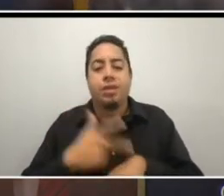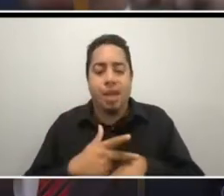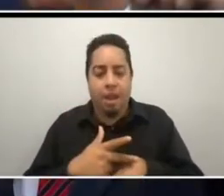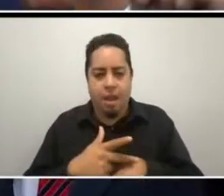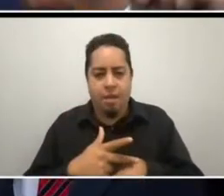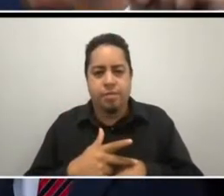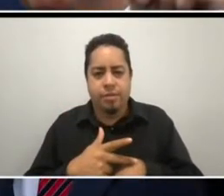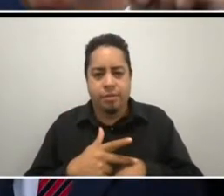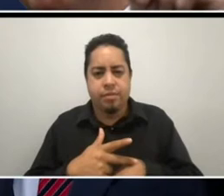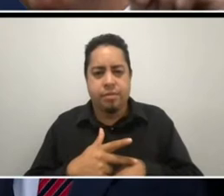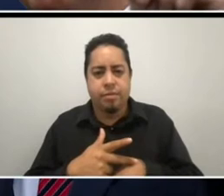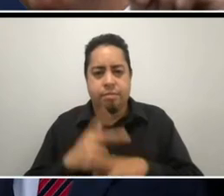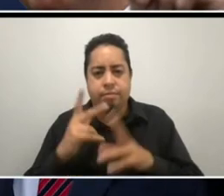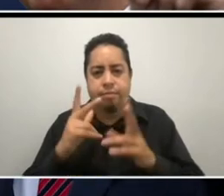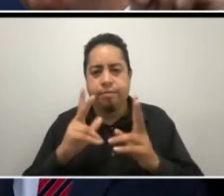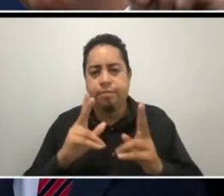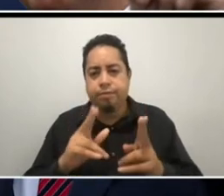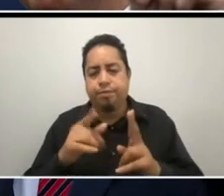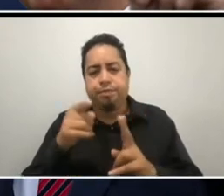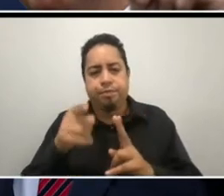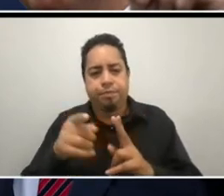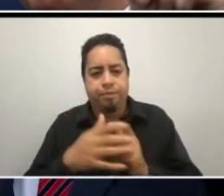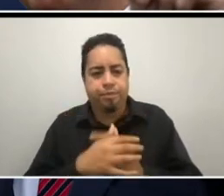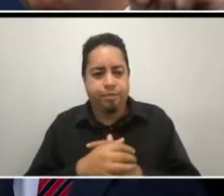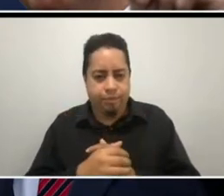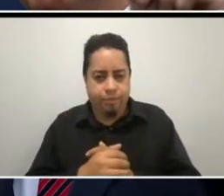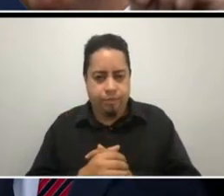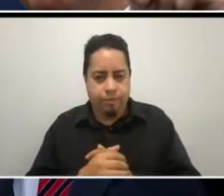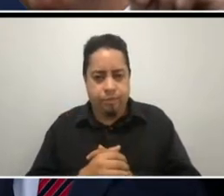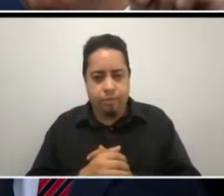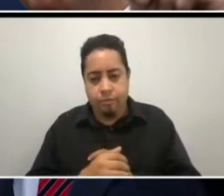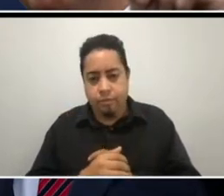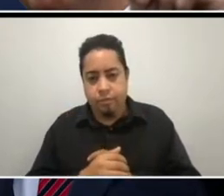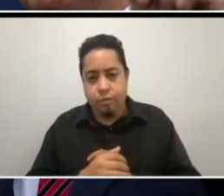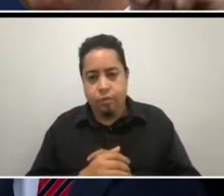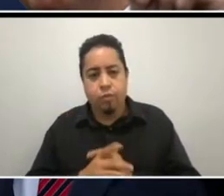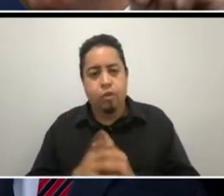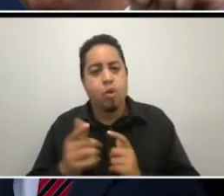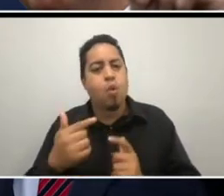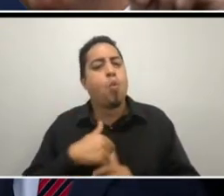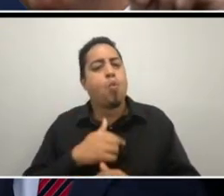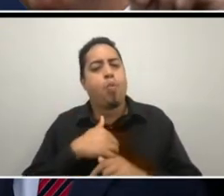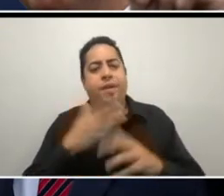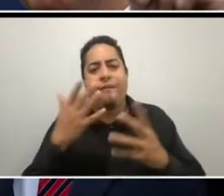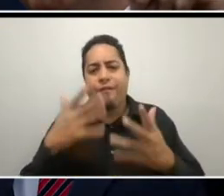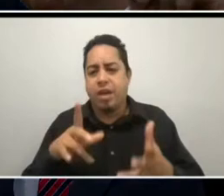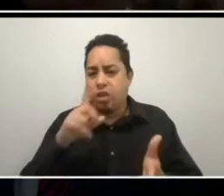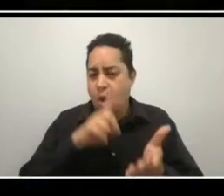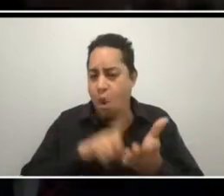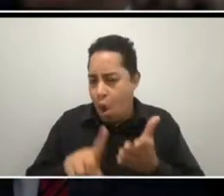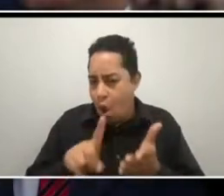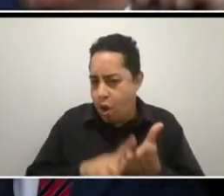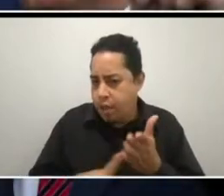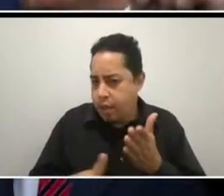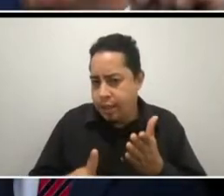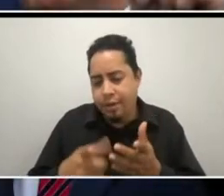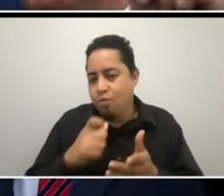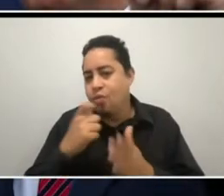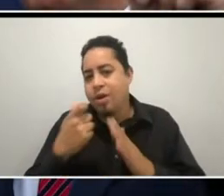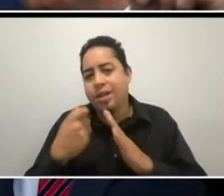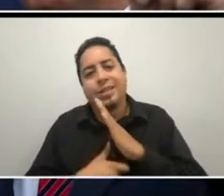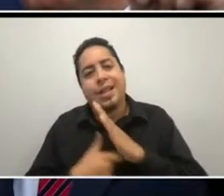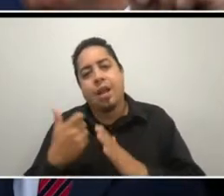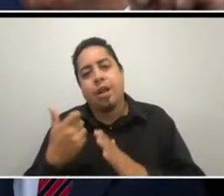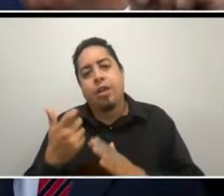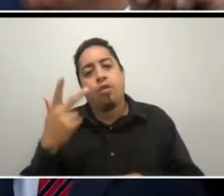President, they did not put that. We did an audit of that, and we proved conclusively that they were not scanned three times. Yeah, Mr. President,